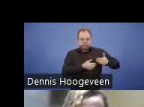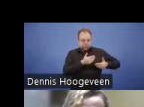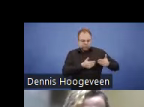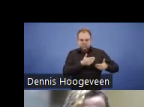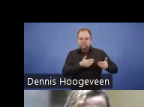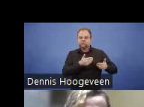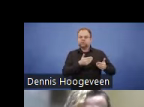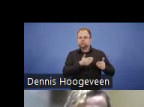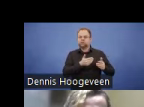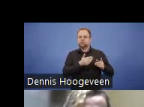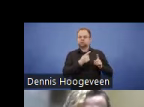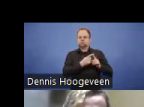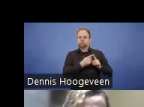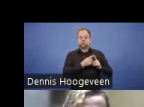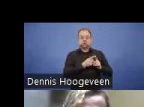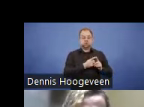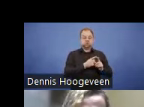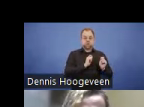the next slide.